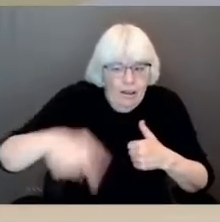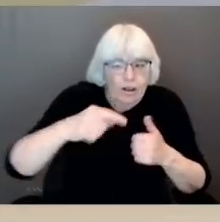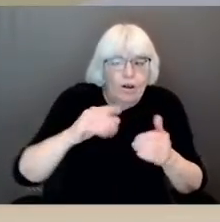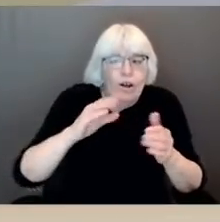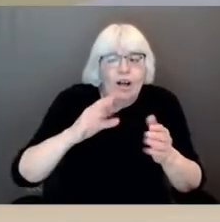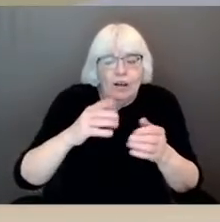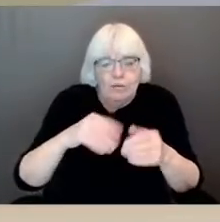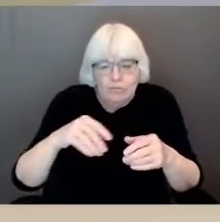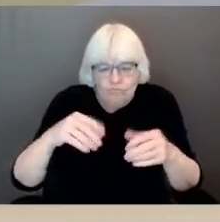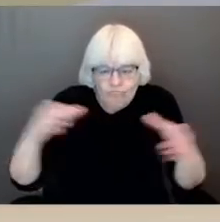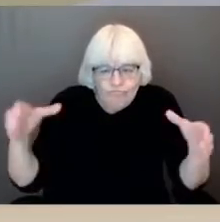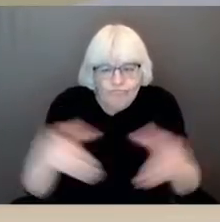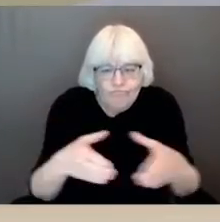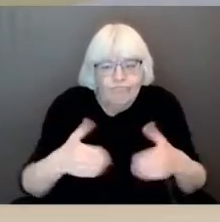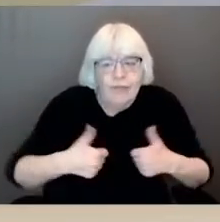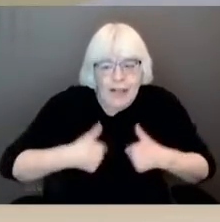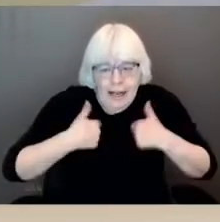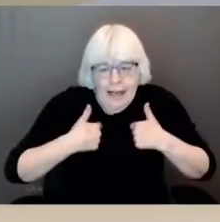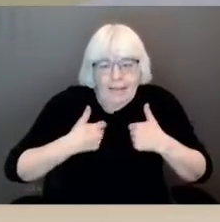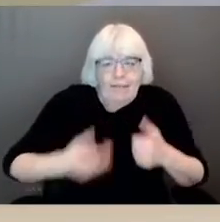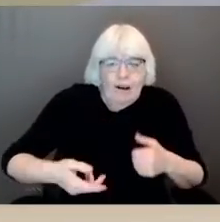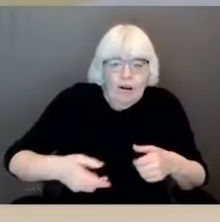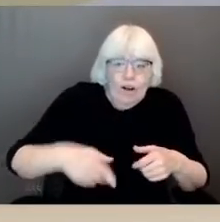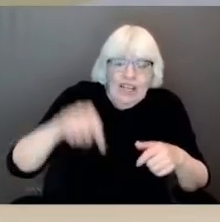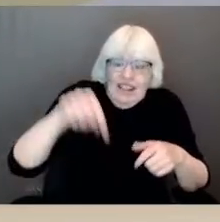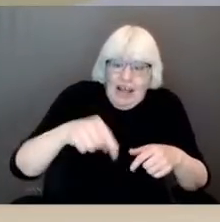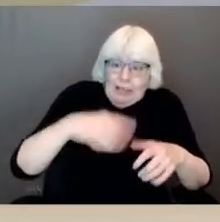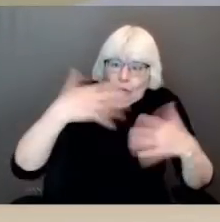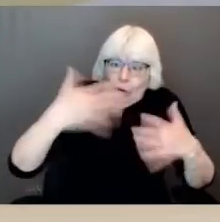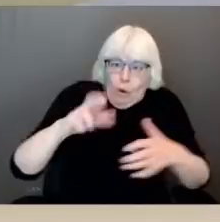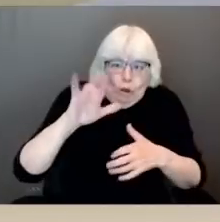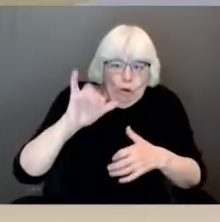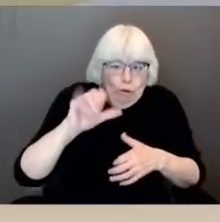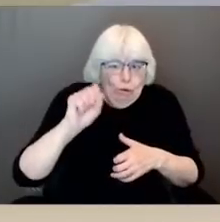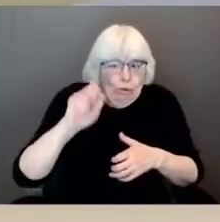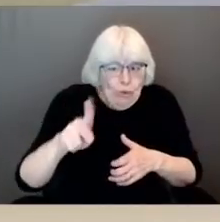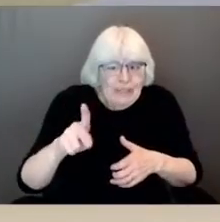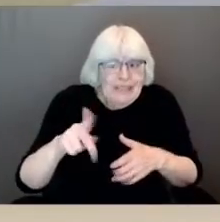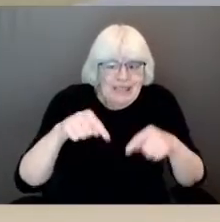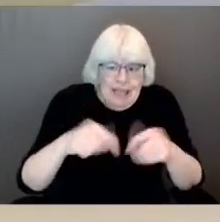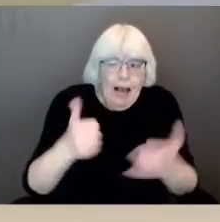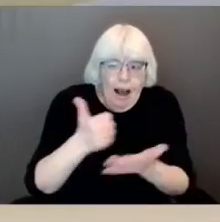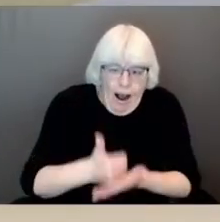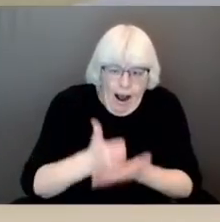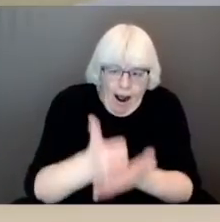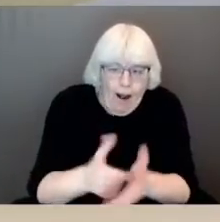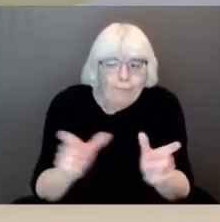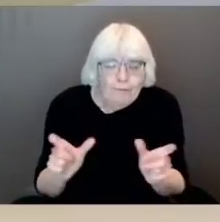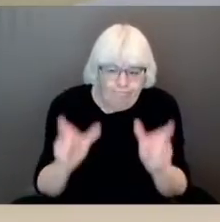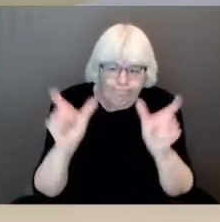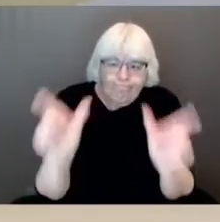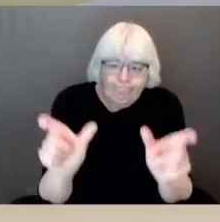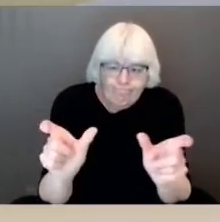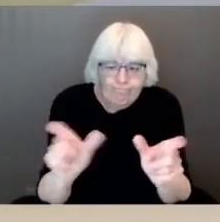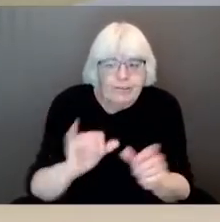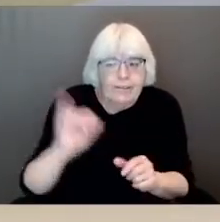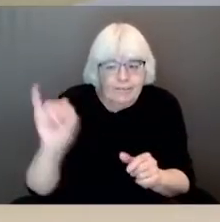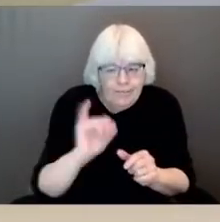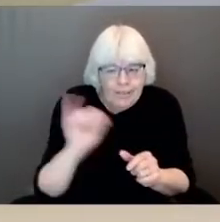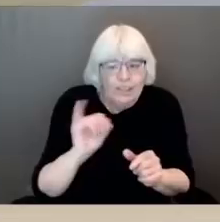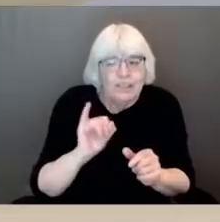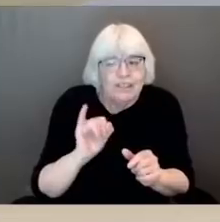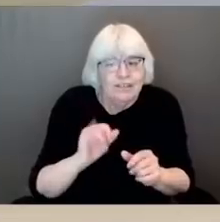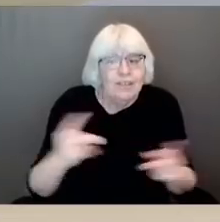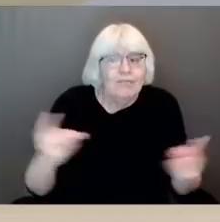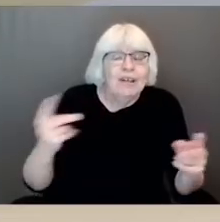of exposure and serious illness will help to maintain their protection against infection and severe outcomes. NACI's recommendation